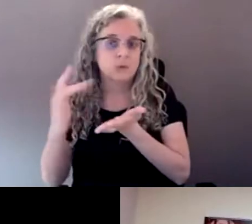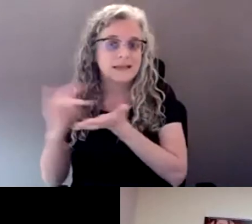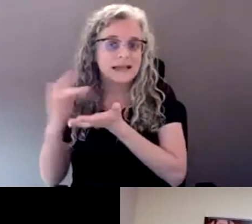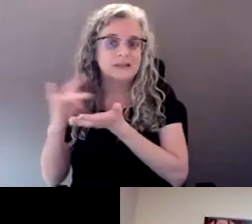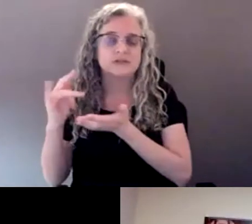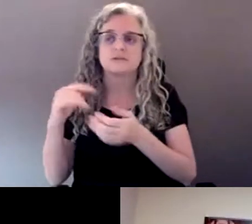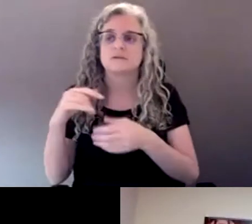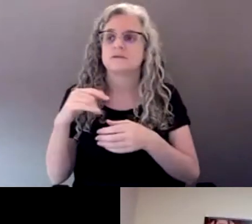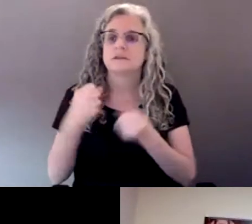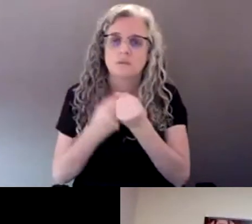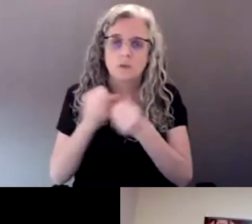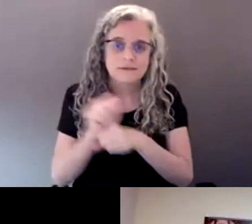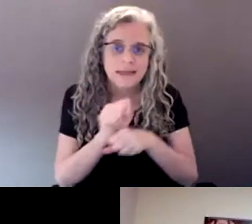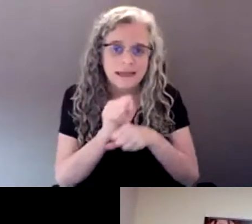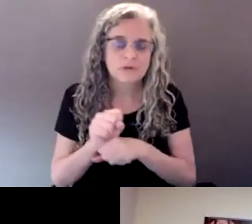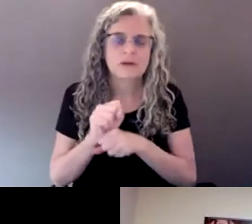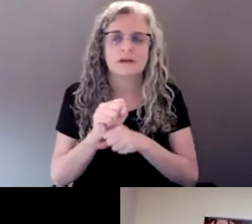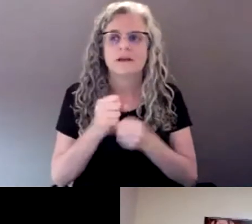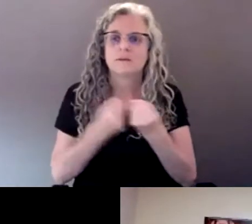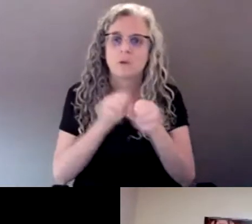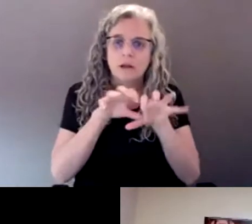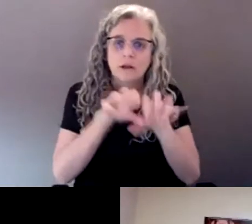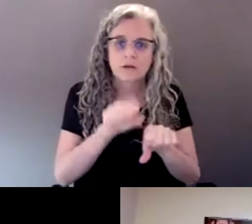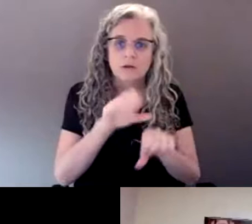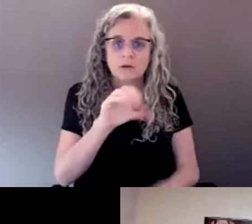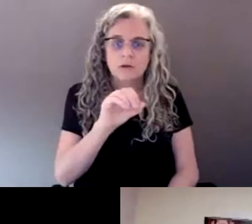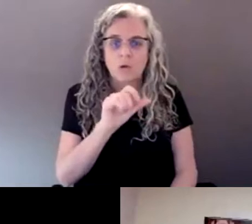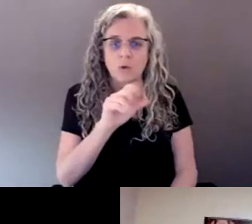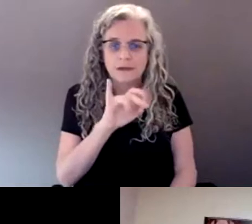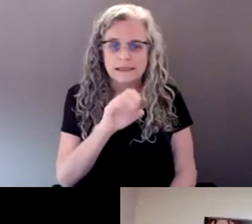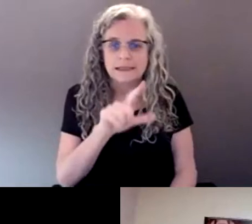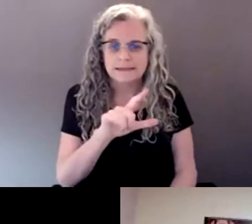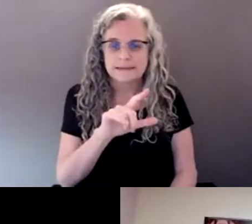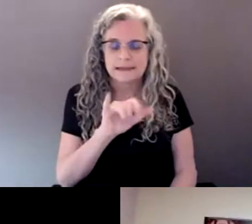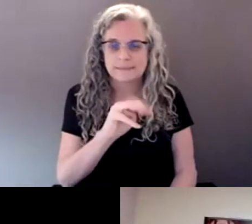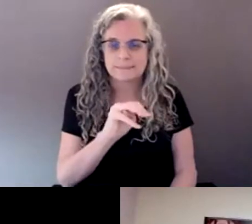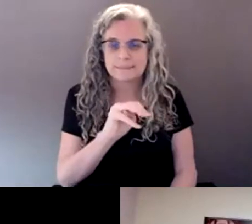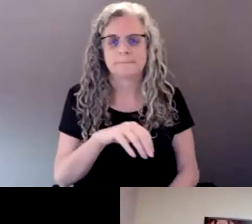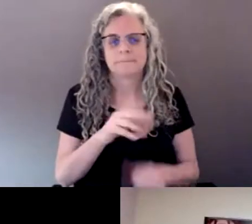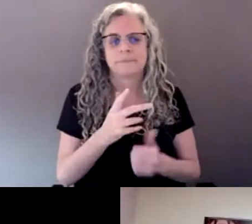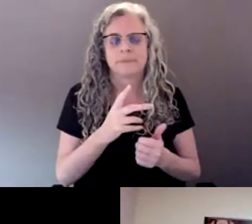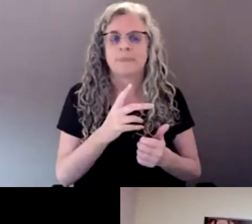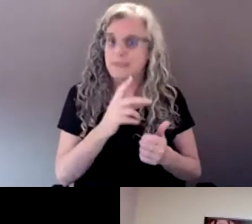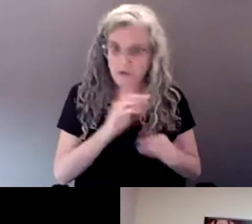slavery, colonialism, et cetera. Those are very important processes, but they have a different history than